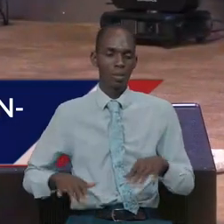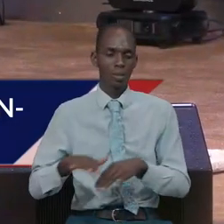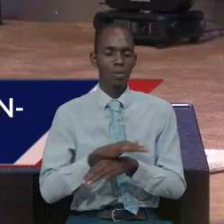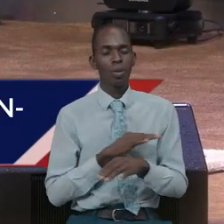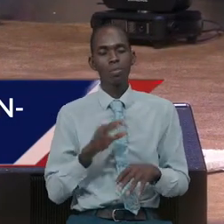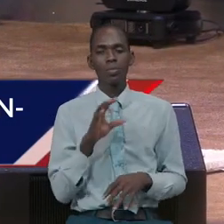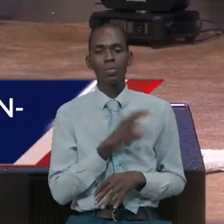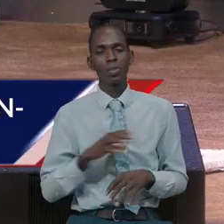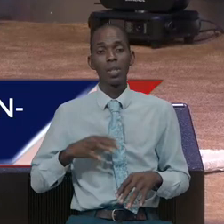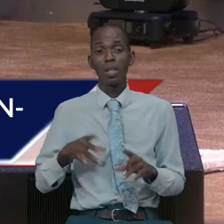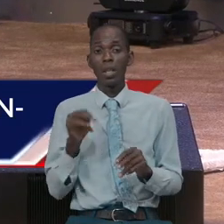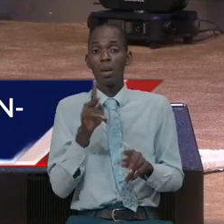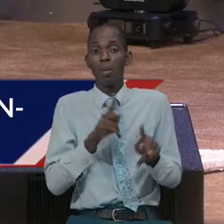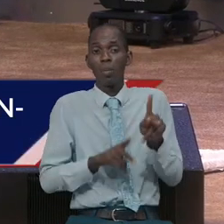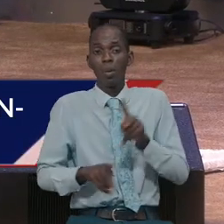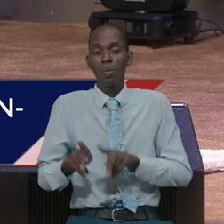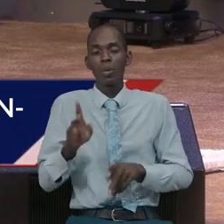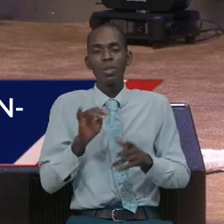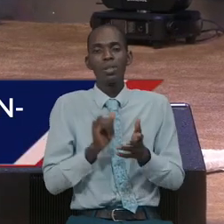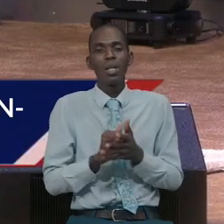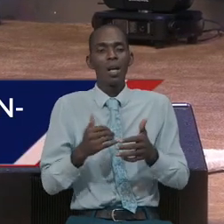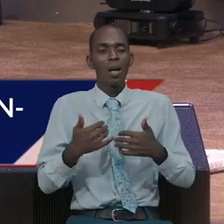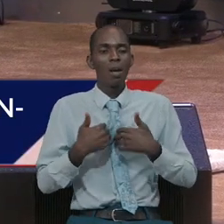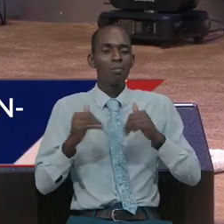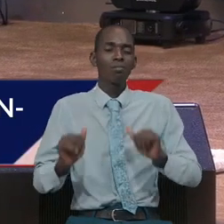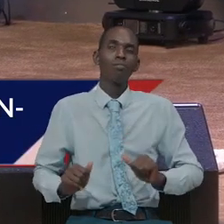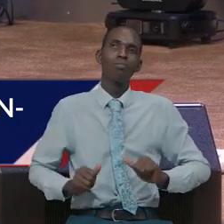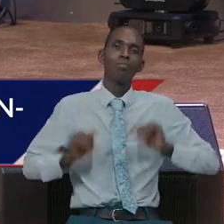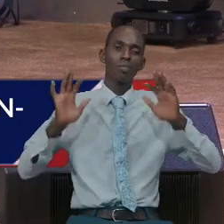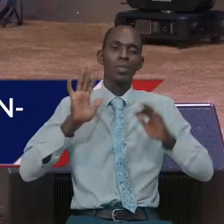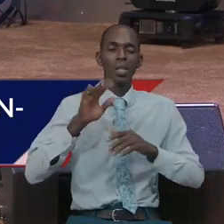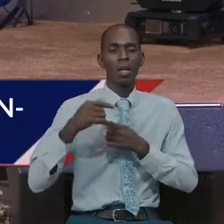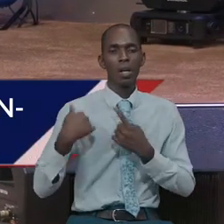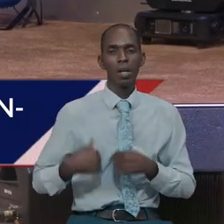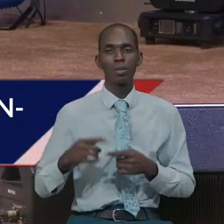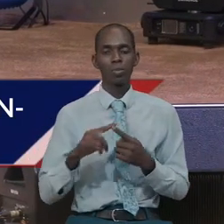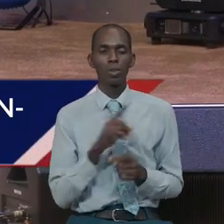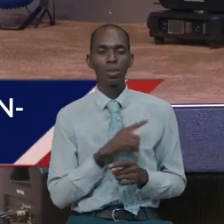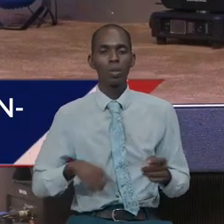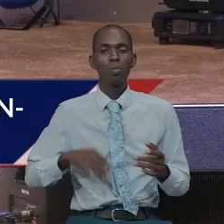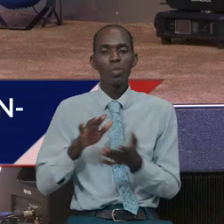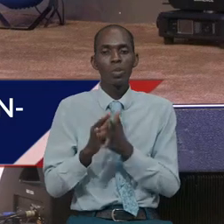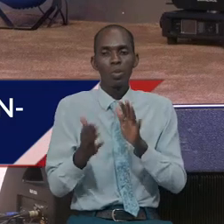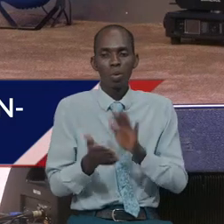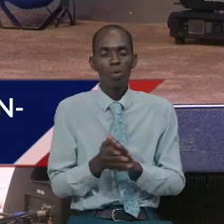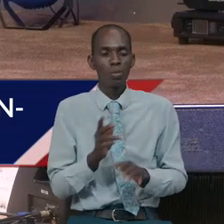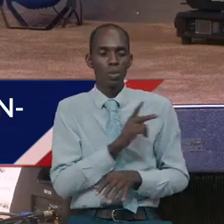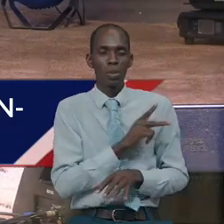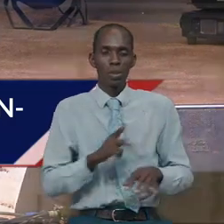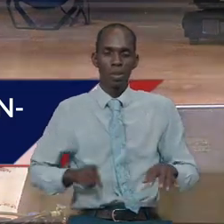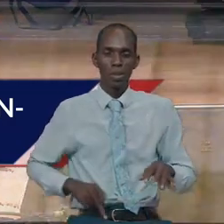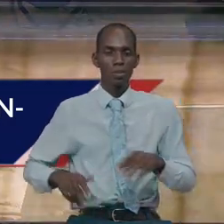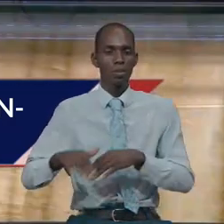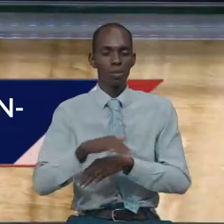Lord and the people that have given their hearts to the Lord. They become kingdom citizens and they're no more carnal, they're